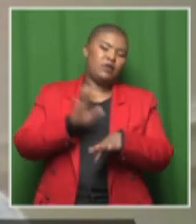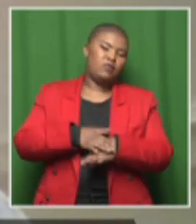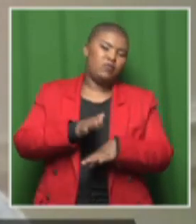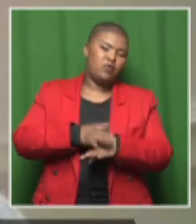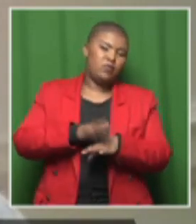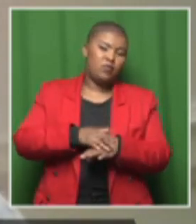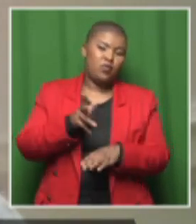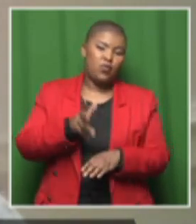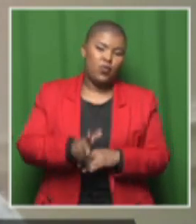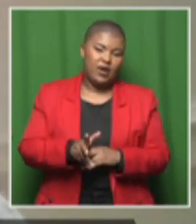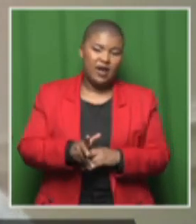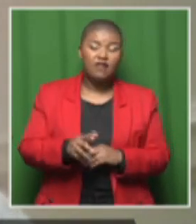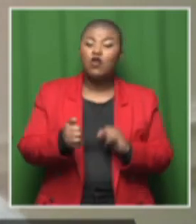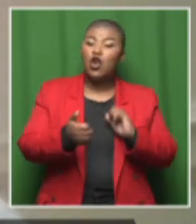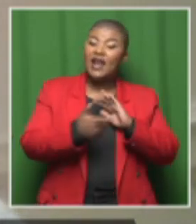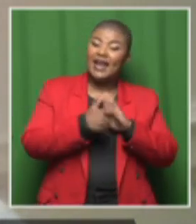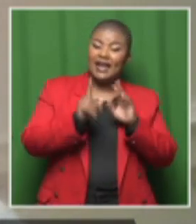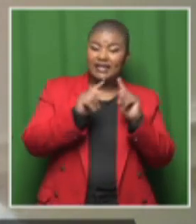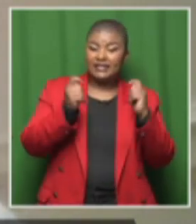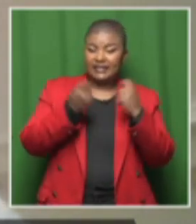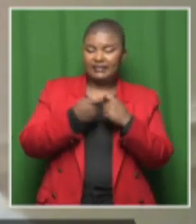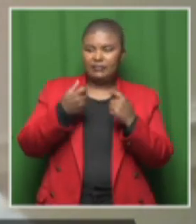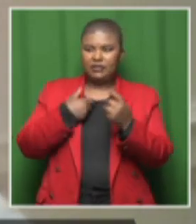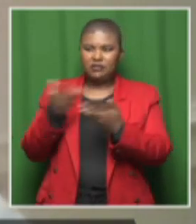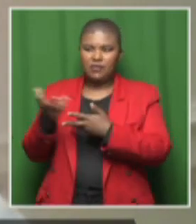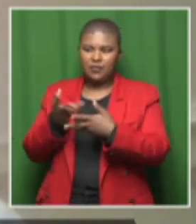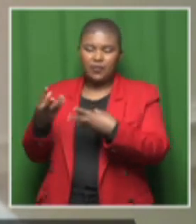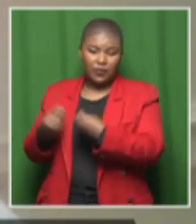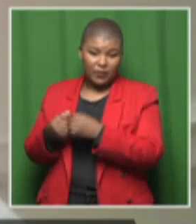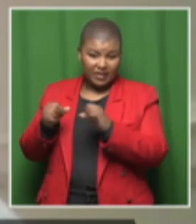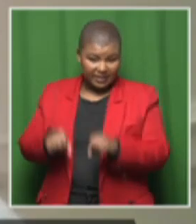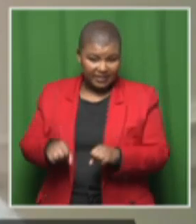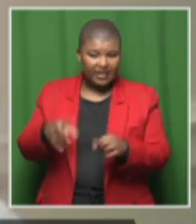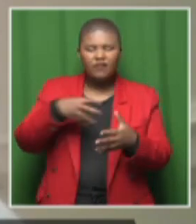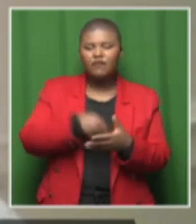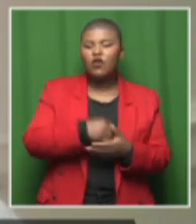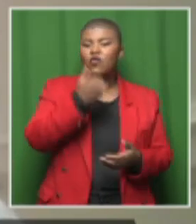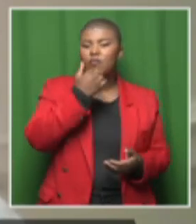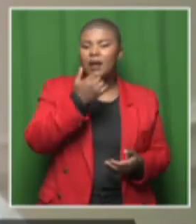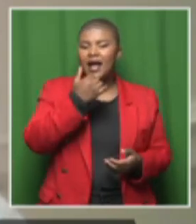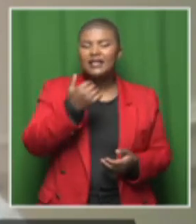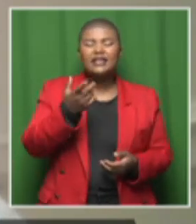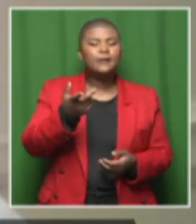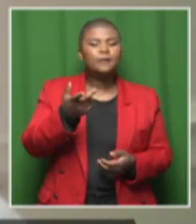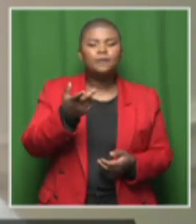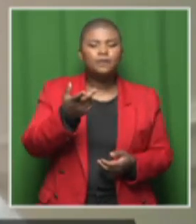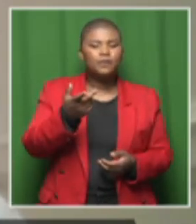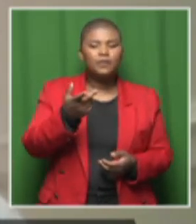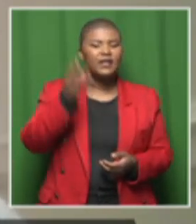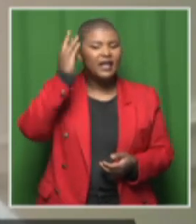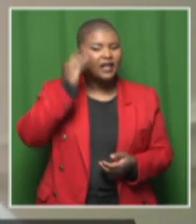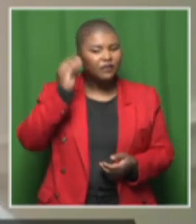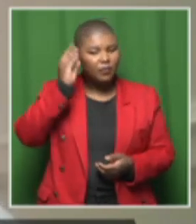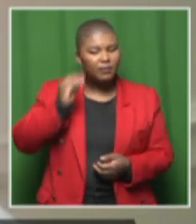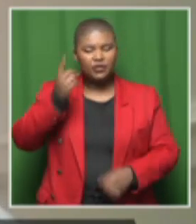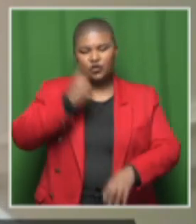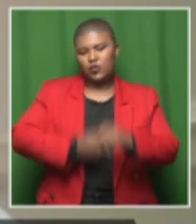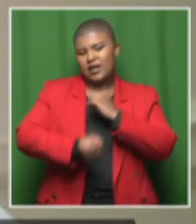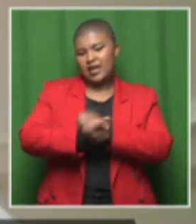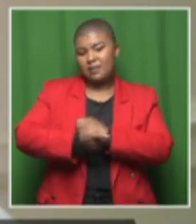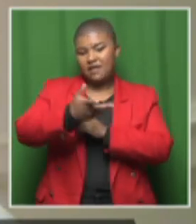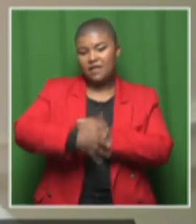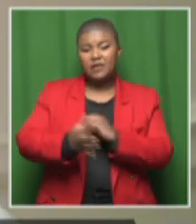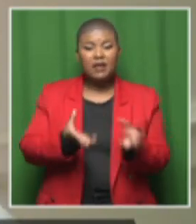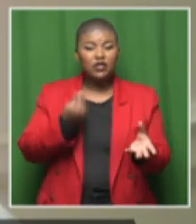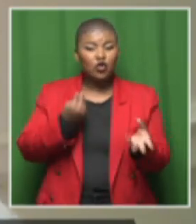accordance with the legal team that we are engaging with, including, of course, what becomes of the information that they have collected